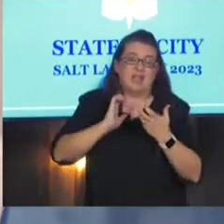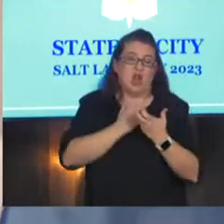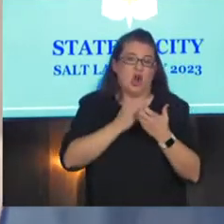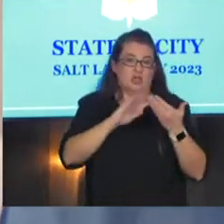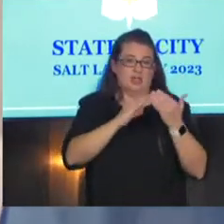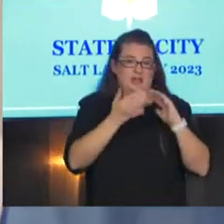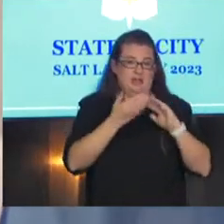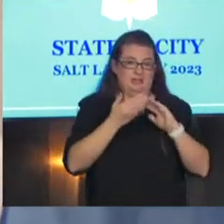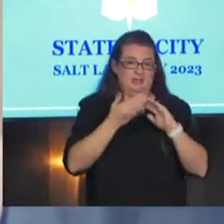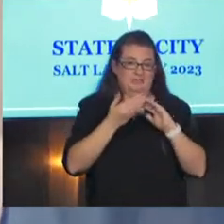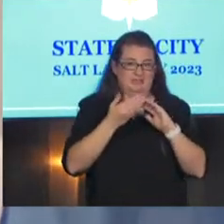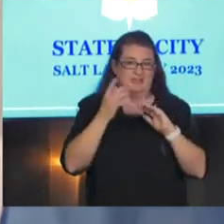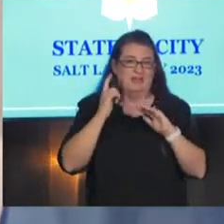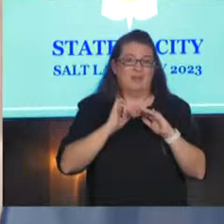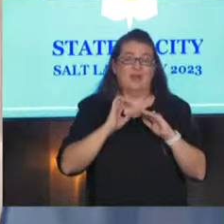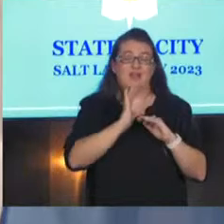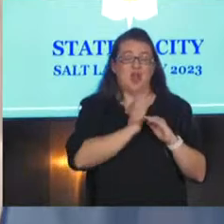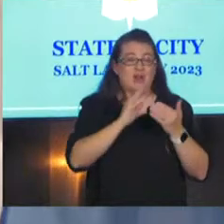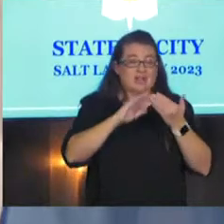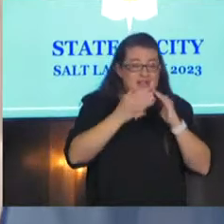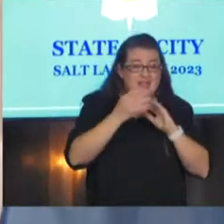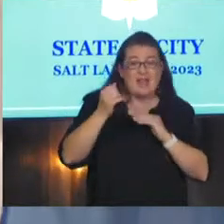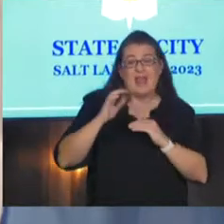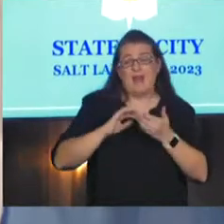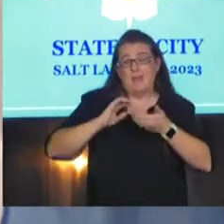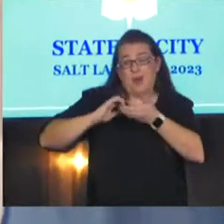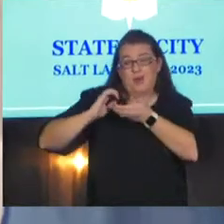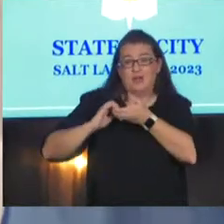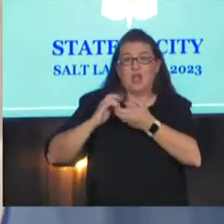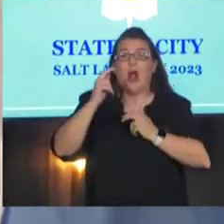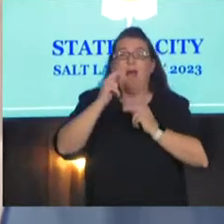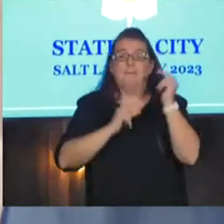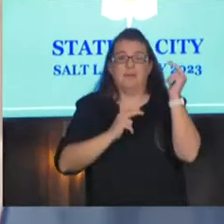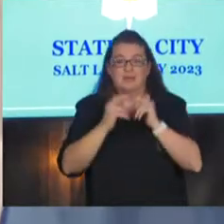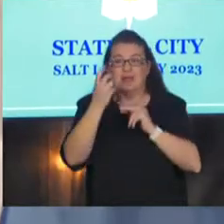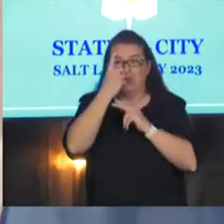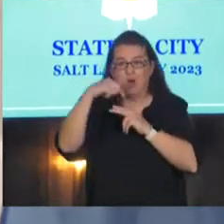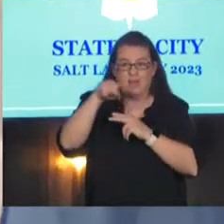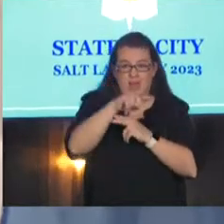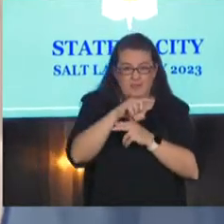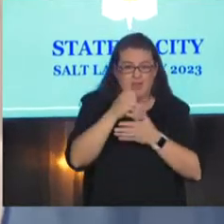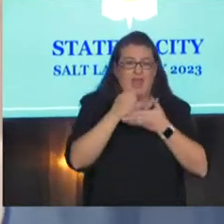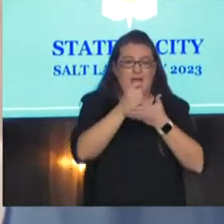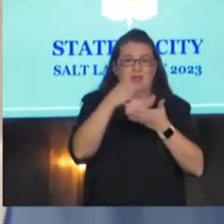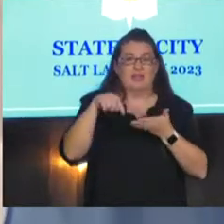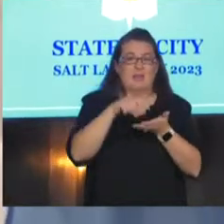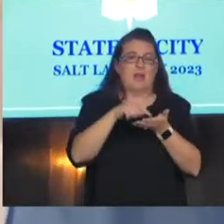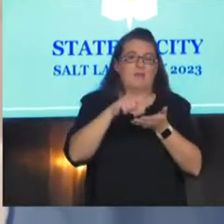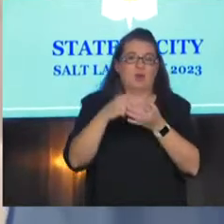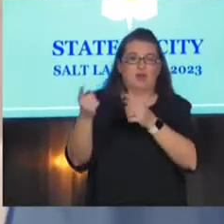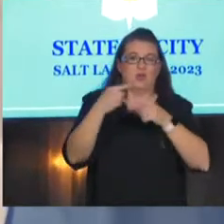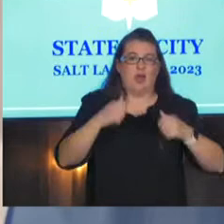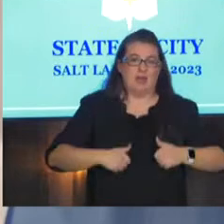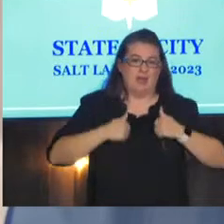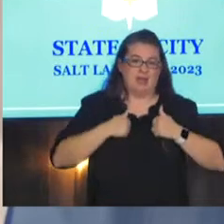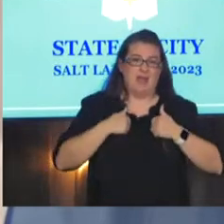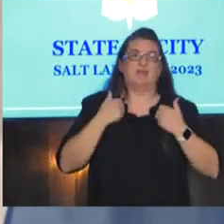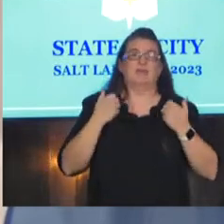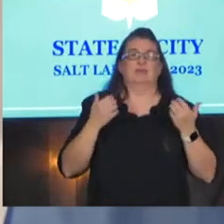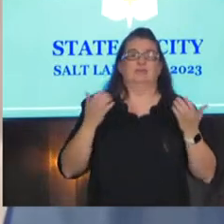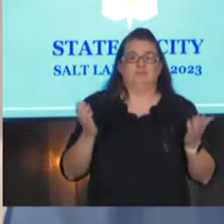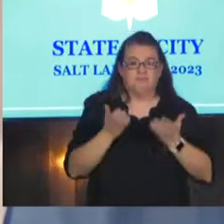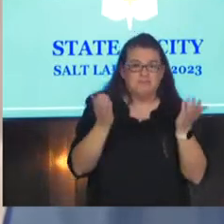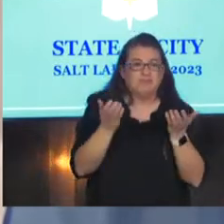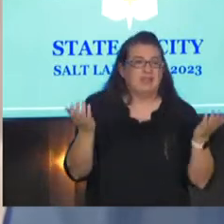the city and our partners are building them in and helping them afford to thrive here. This is the future